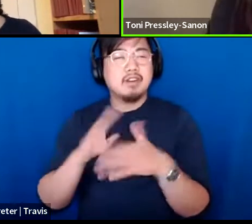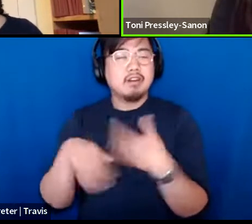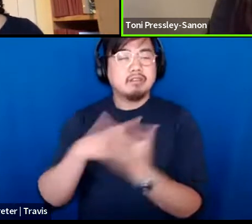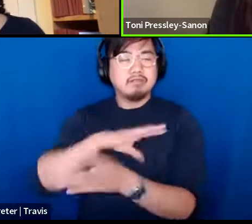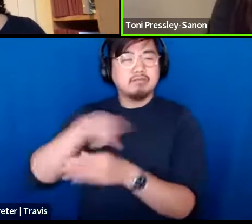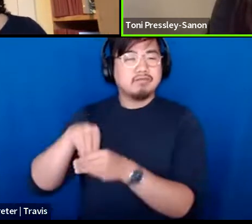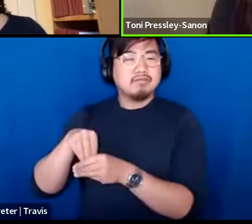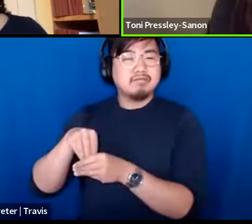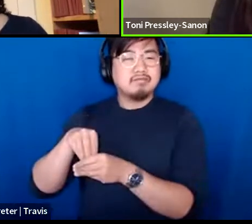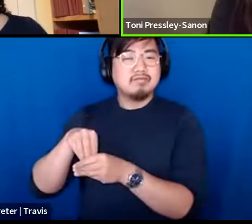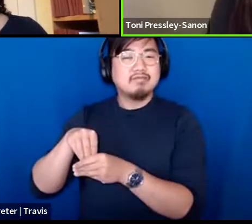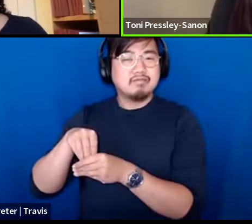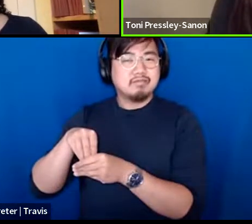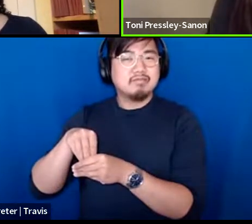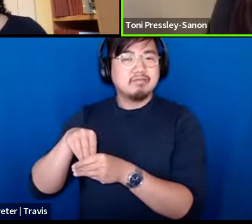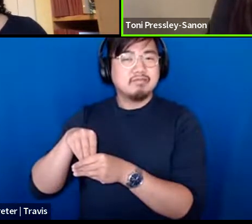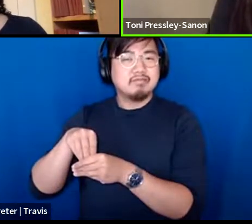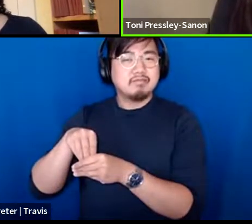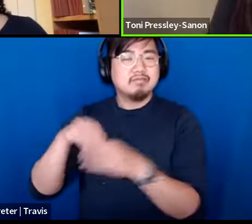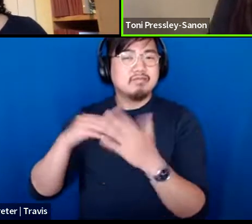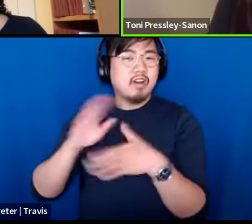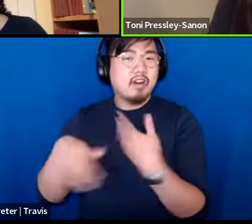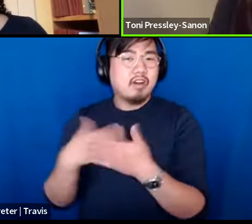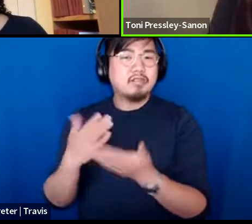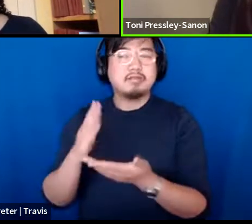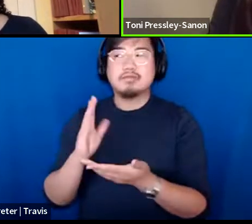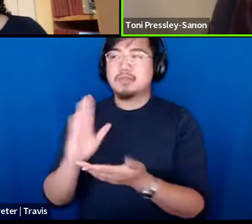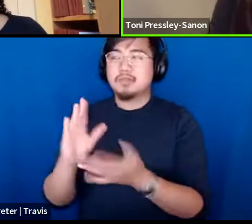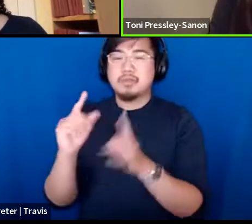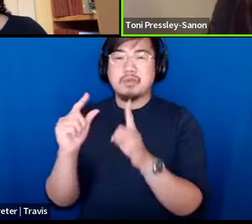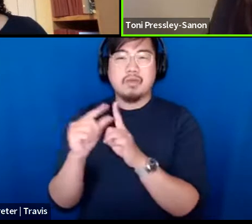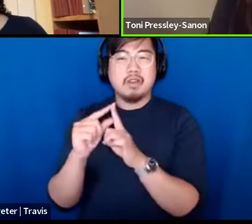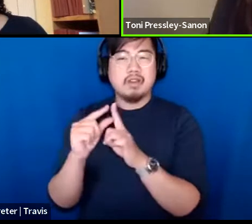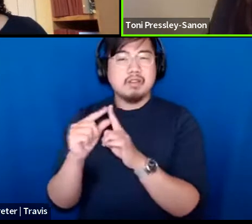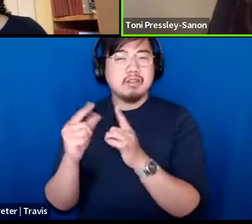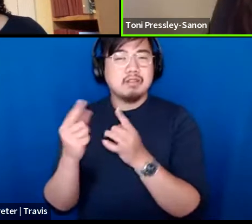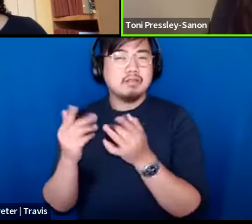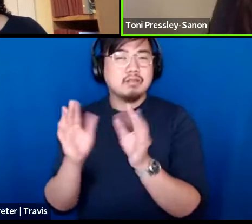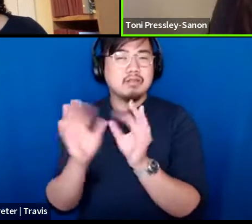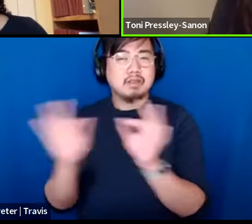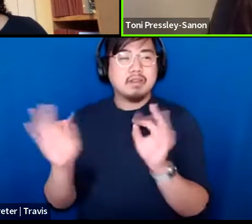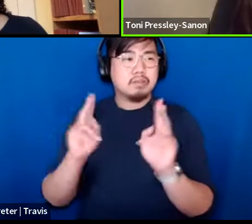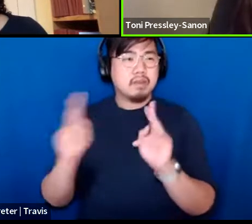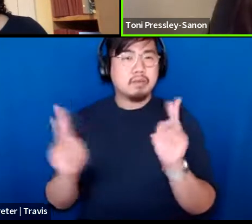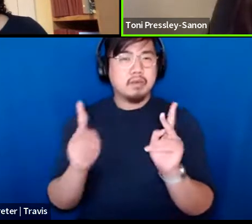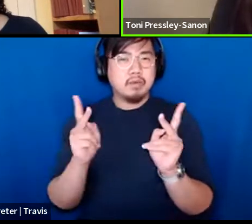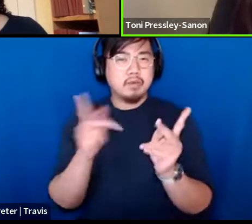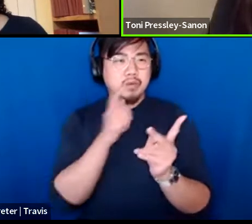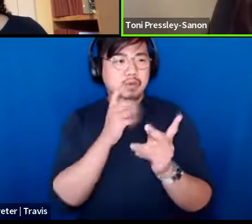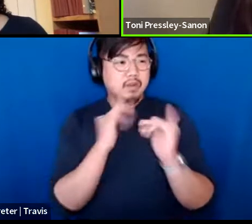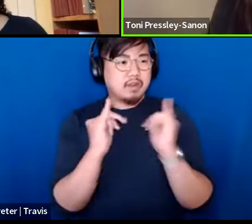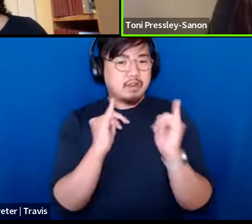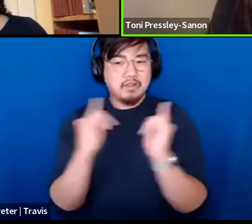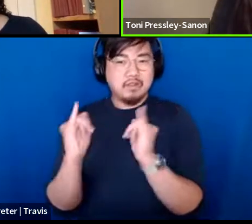how you let the words of those that you interviewed shine through.